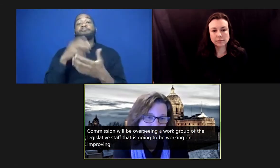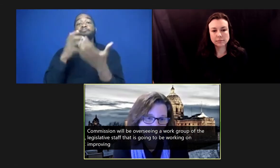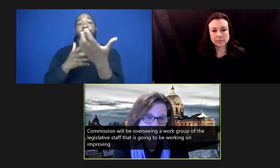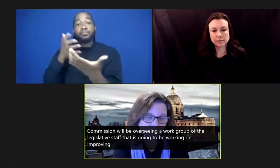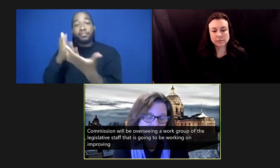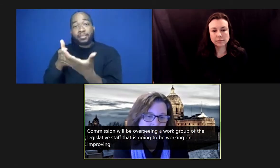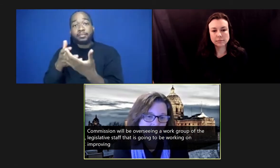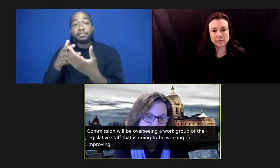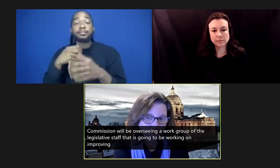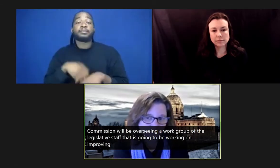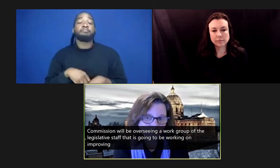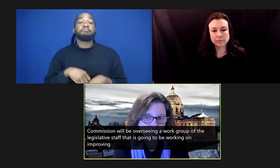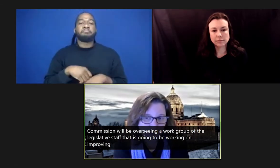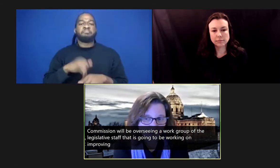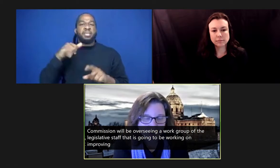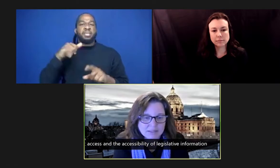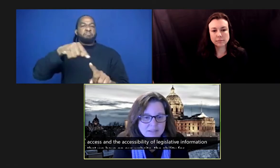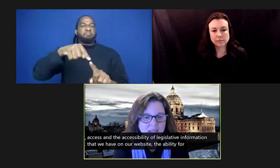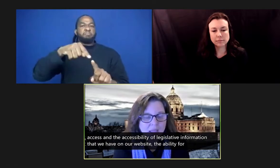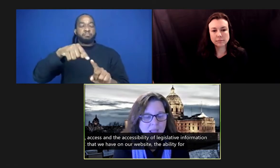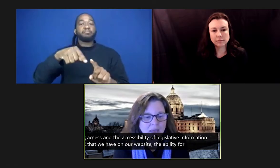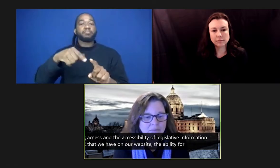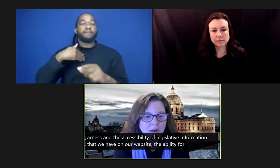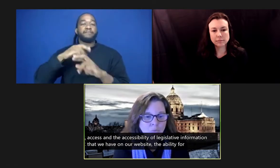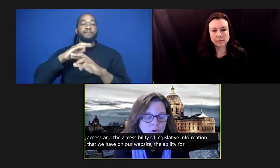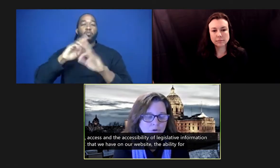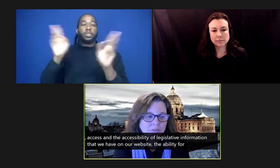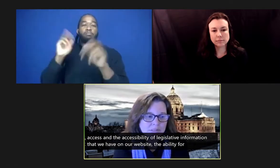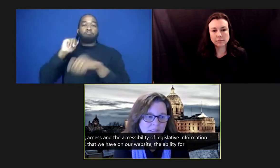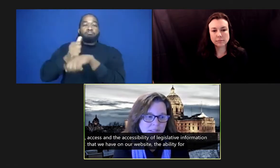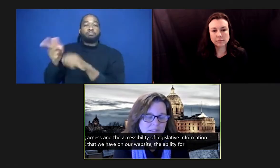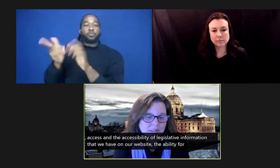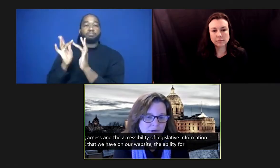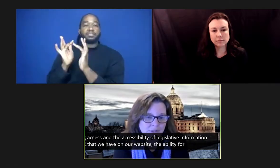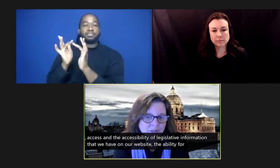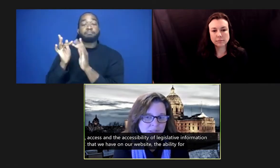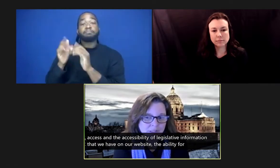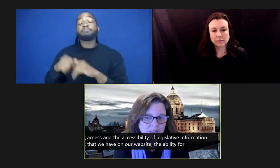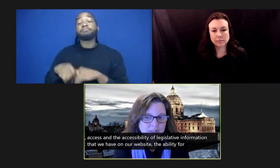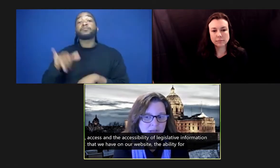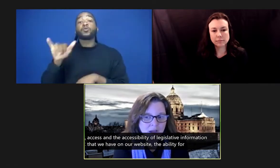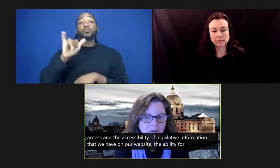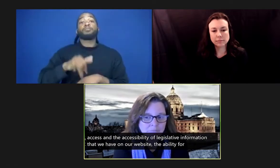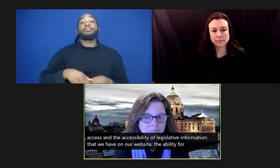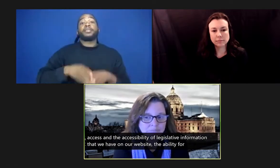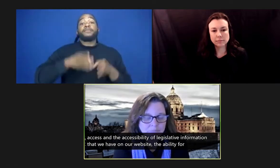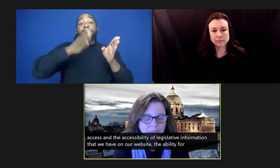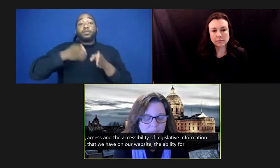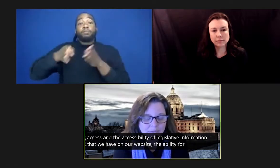to participate in the legislative process. And that work group is going to get started this